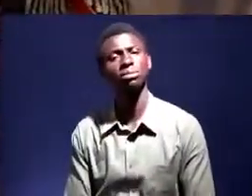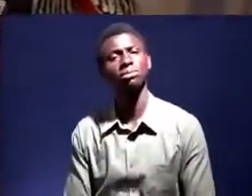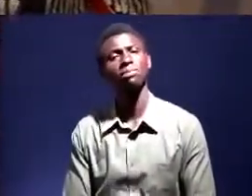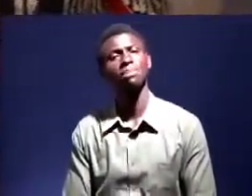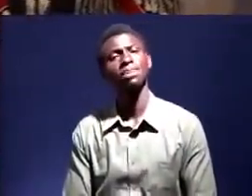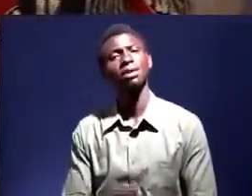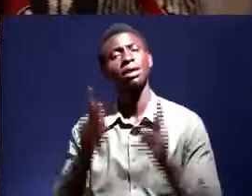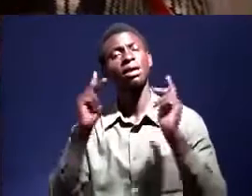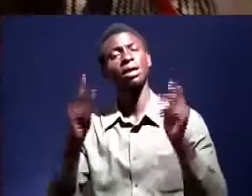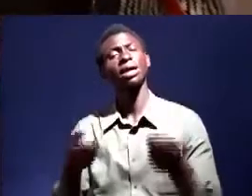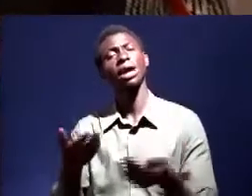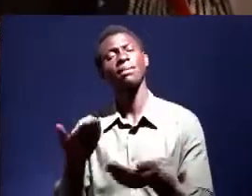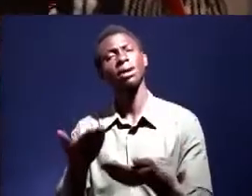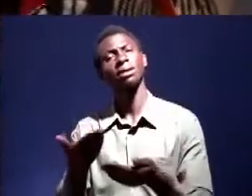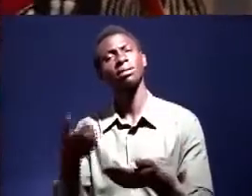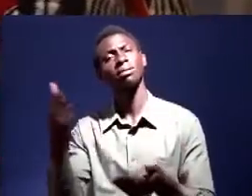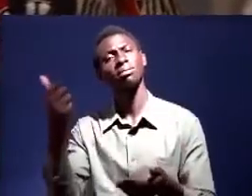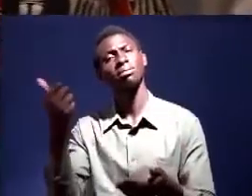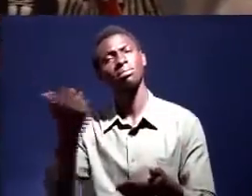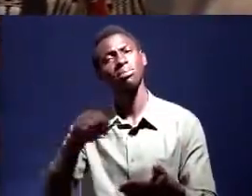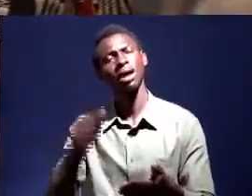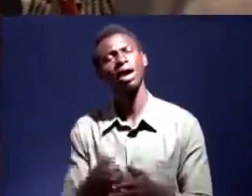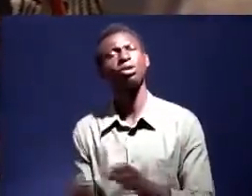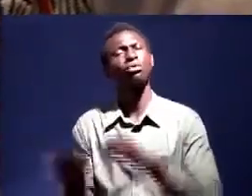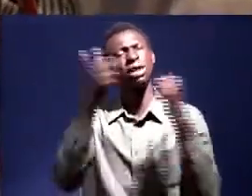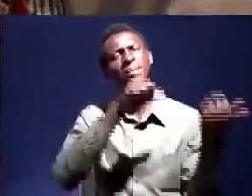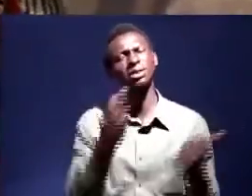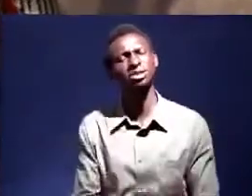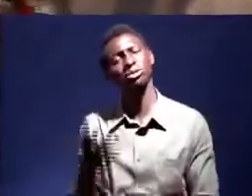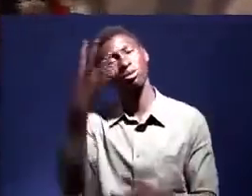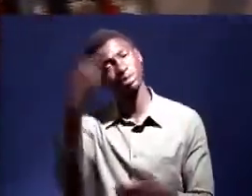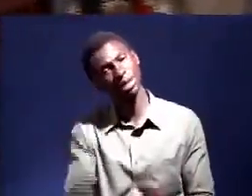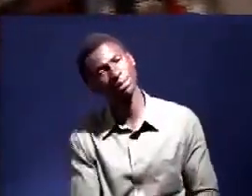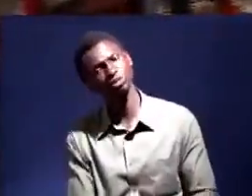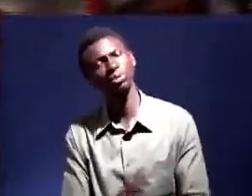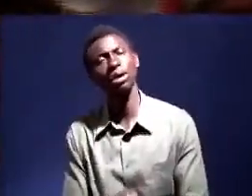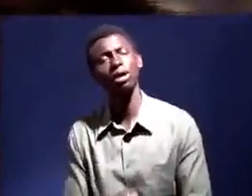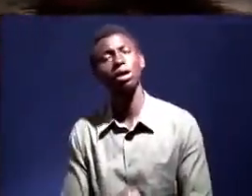this is your night to say, Jesus, I want to go into the water.